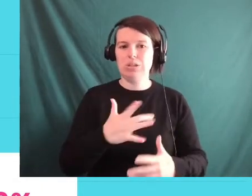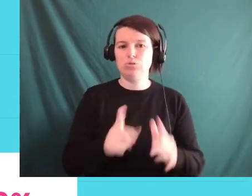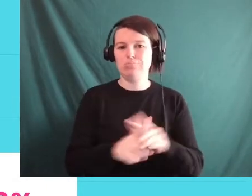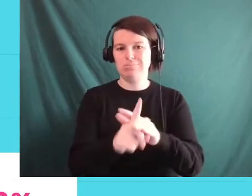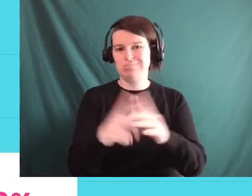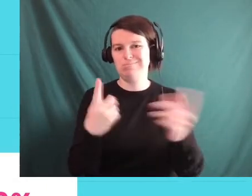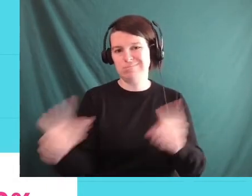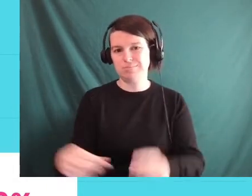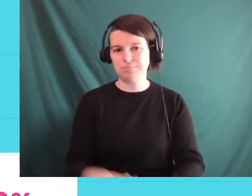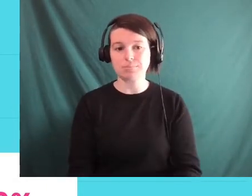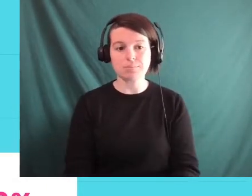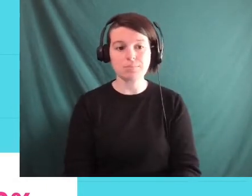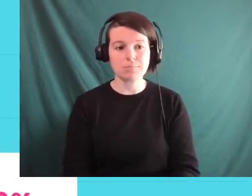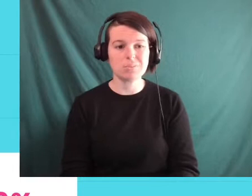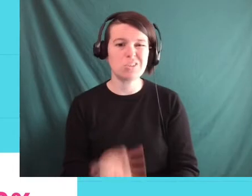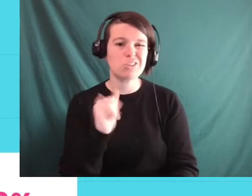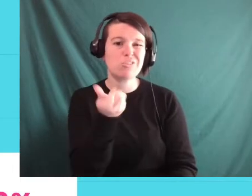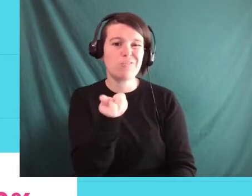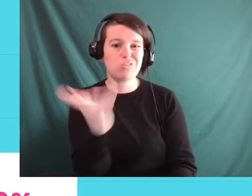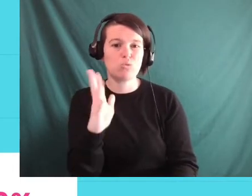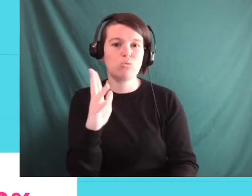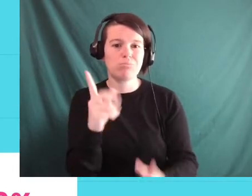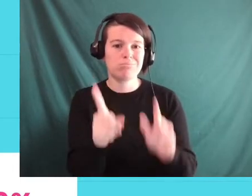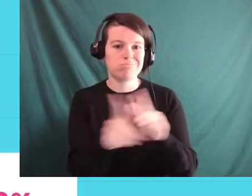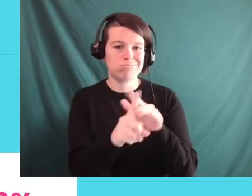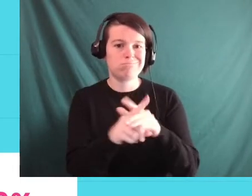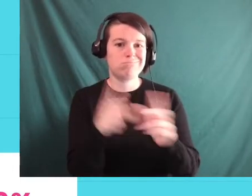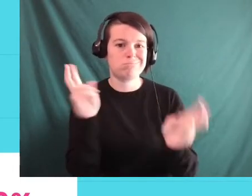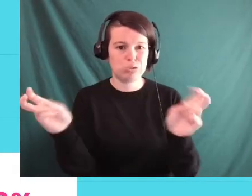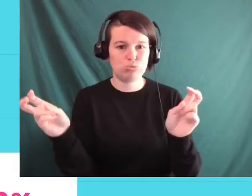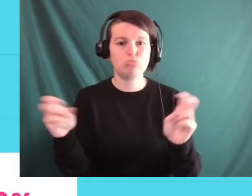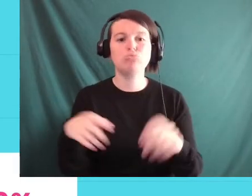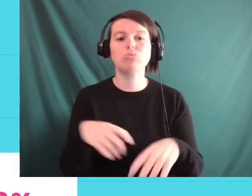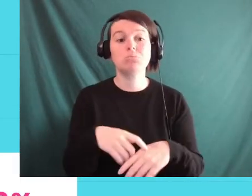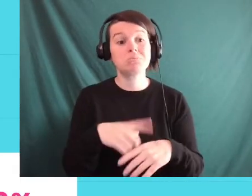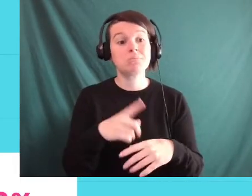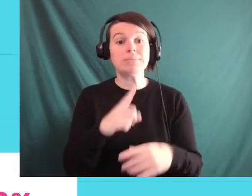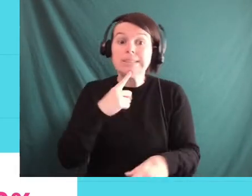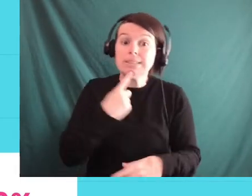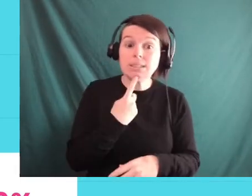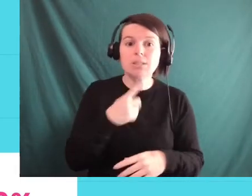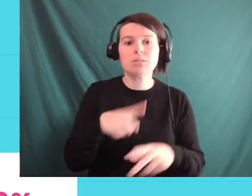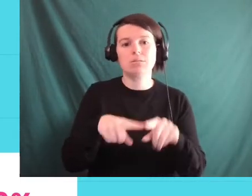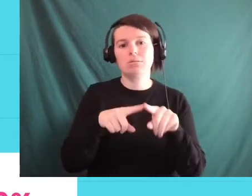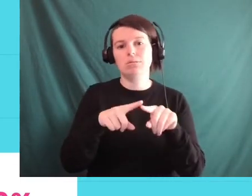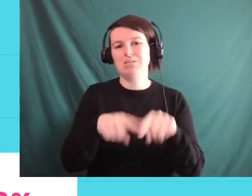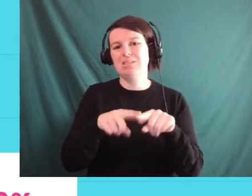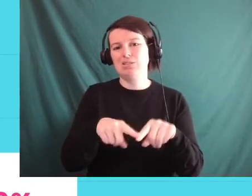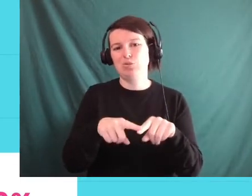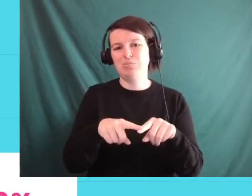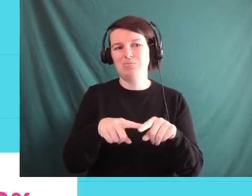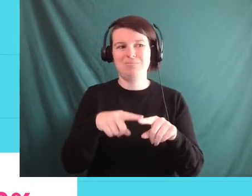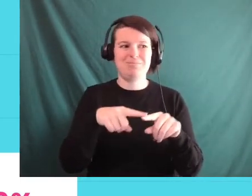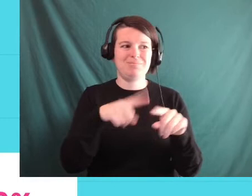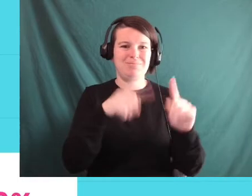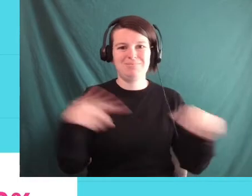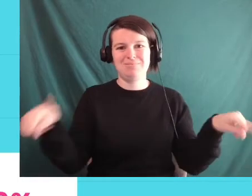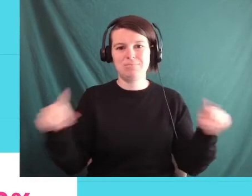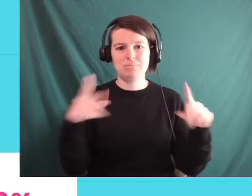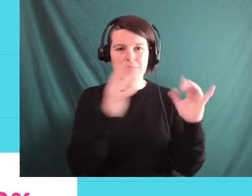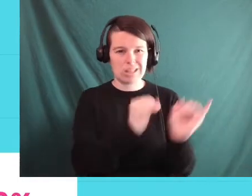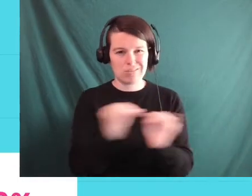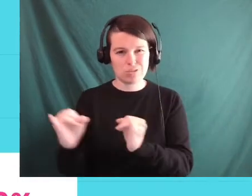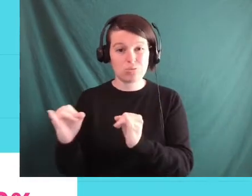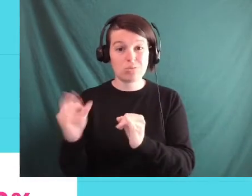just here are some of the issues that have come up, and obviously the severity really determines whether this is just